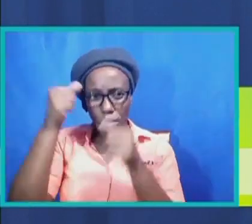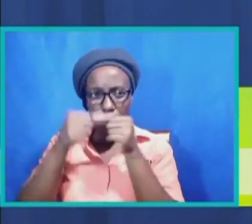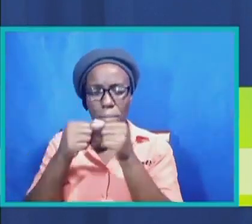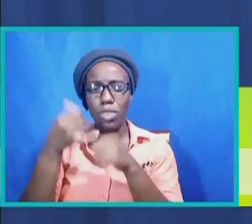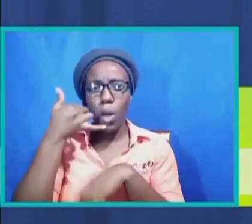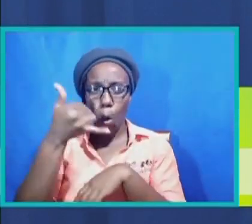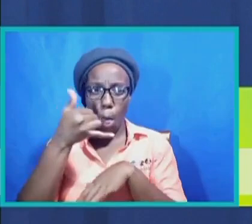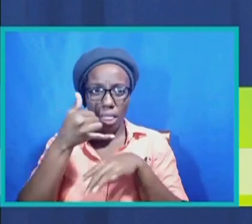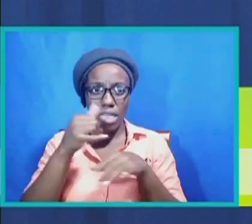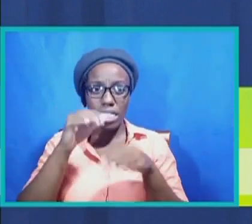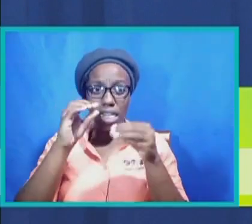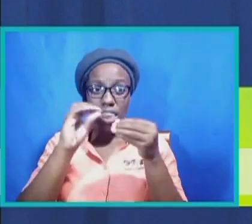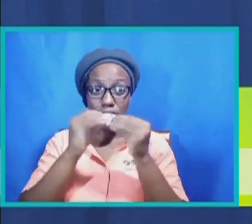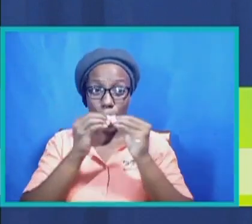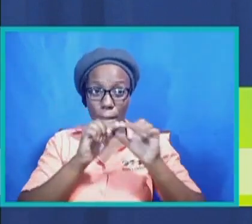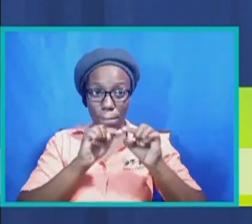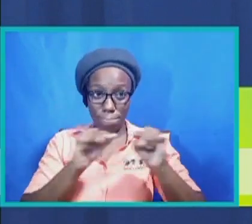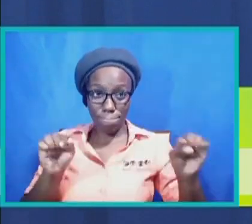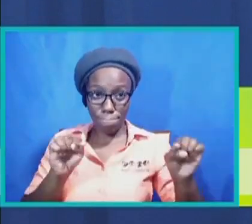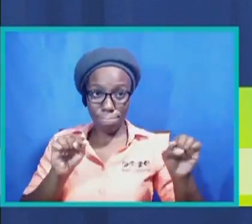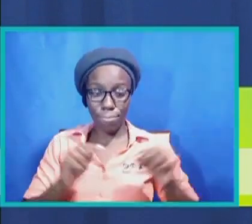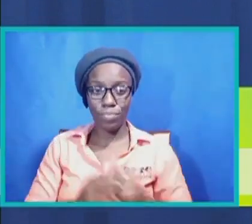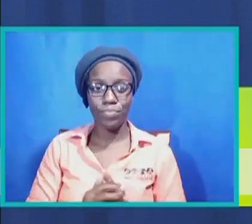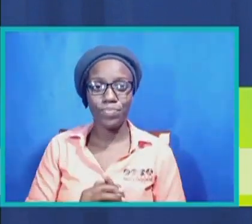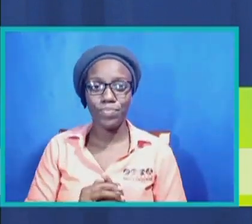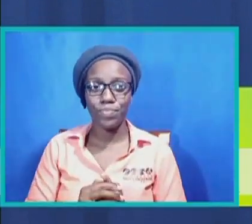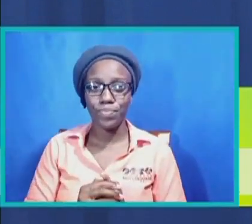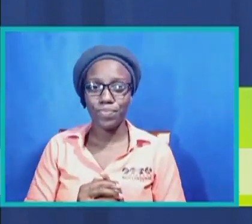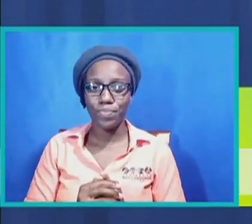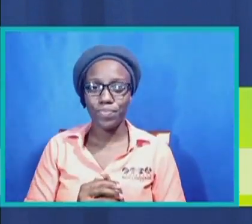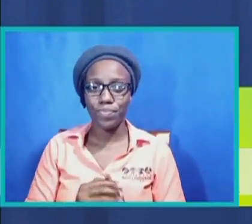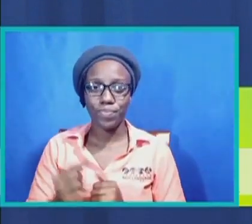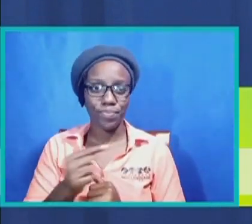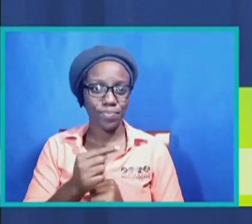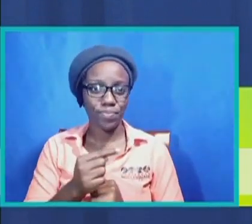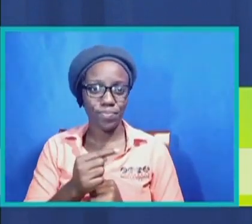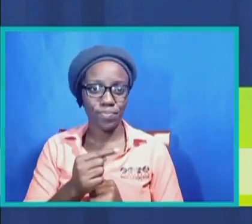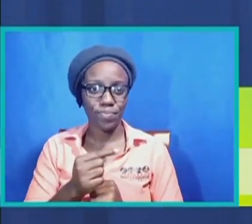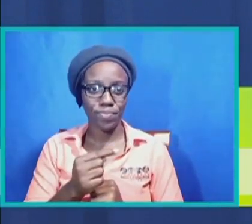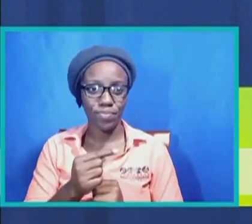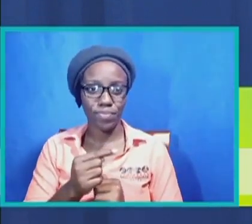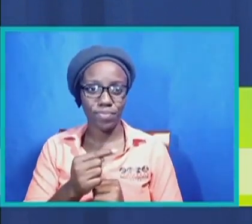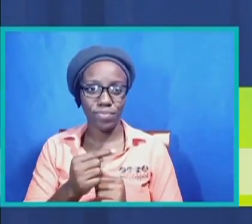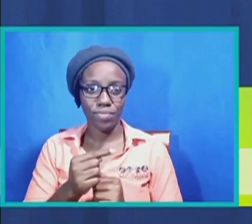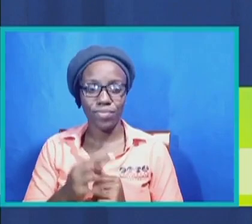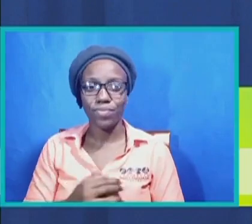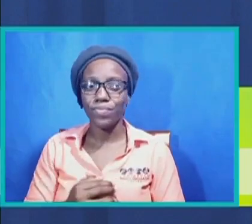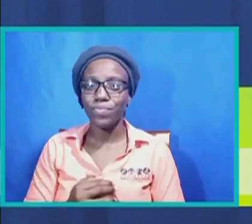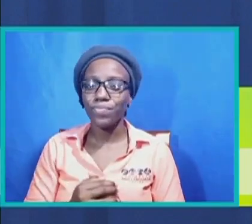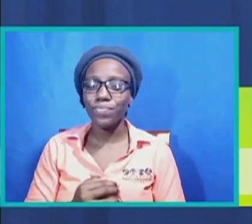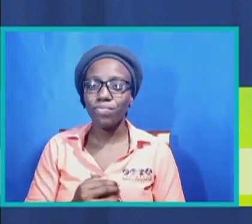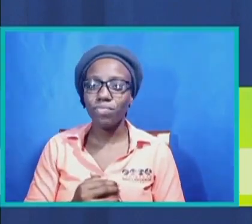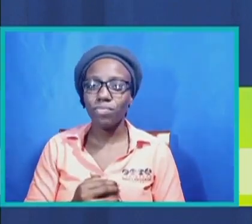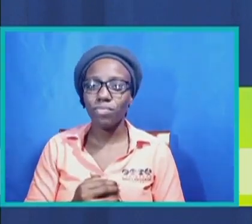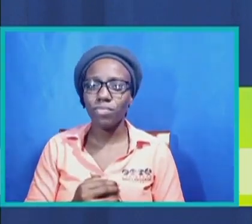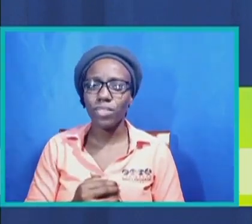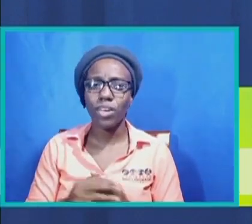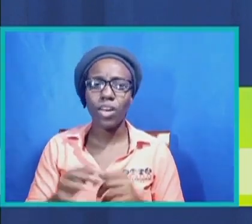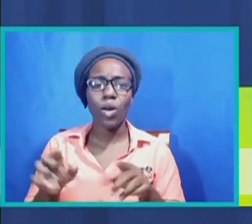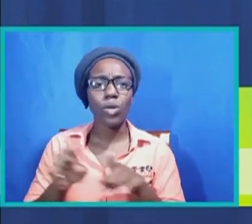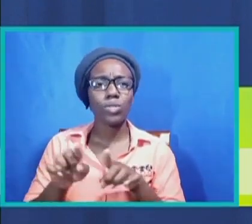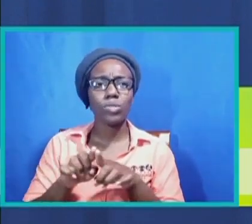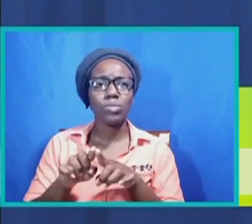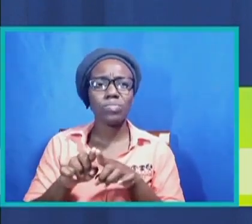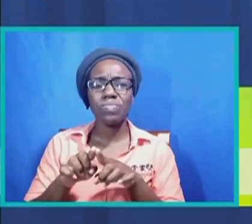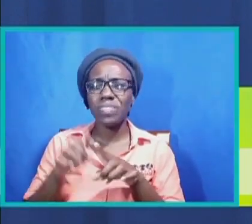622-4010. And there's a question coming via WhatsApp. Is it that the ministry is moving towards a specific approach, tailor-made,